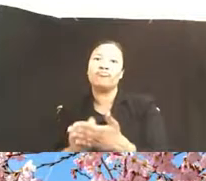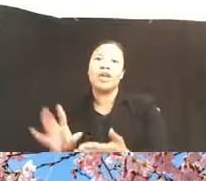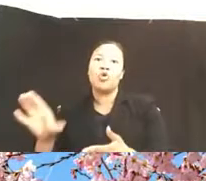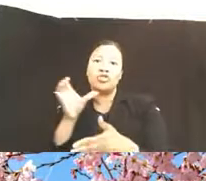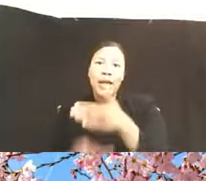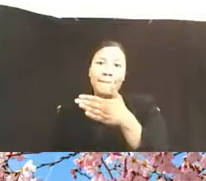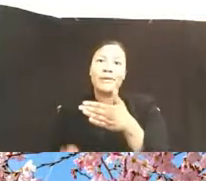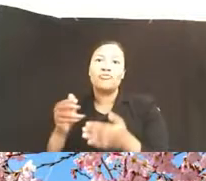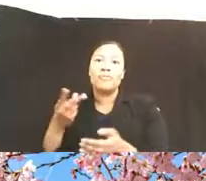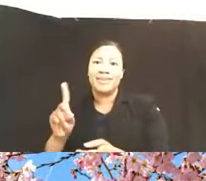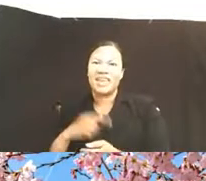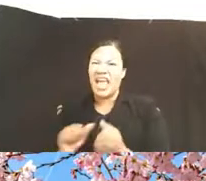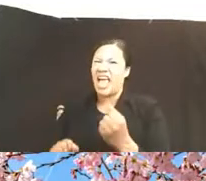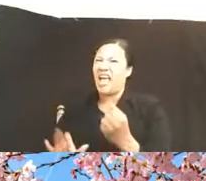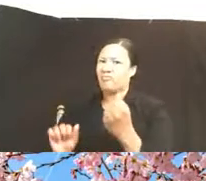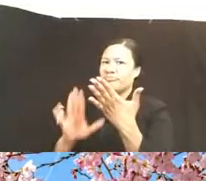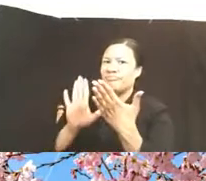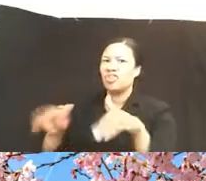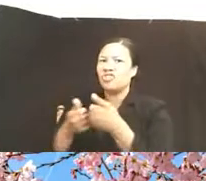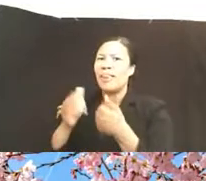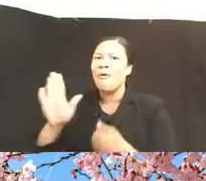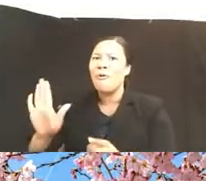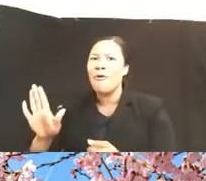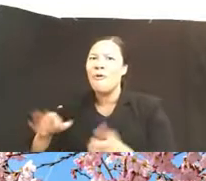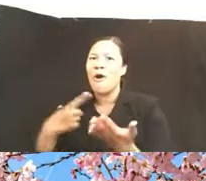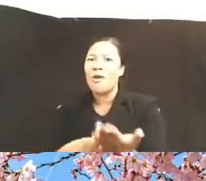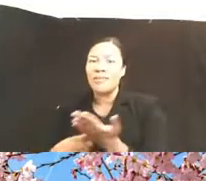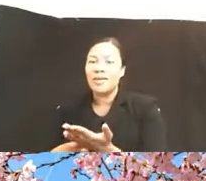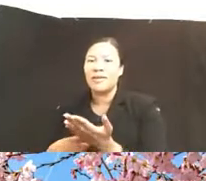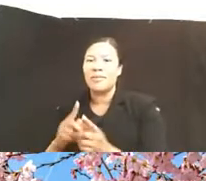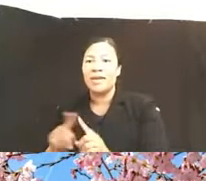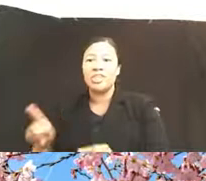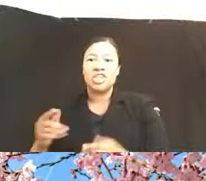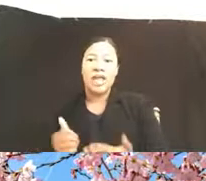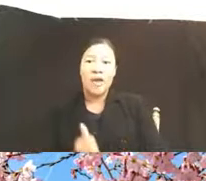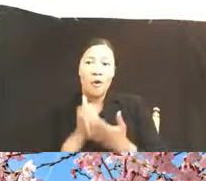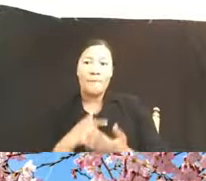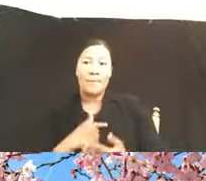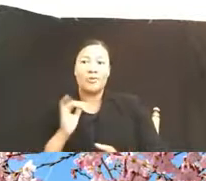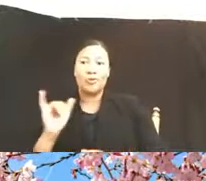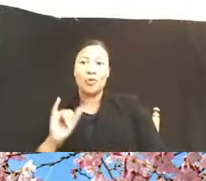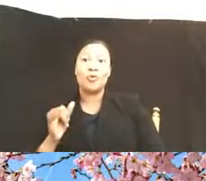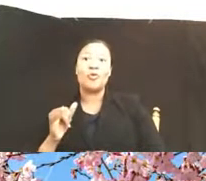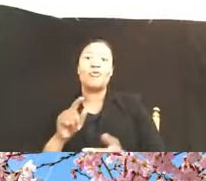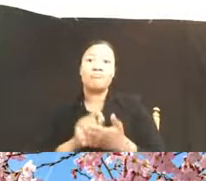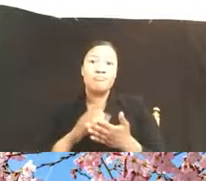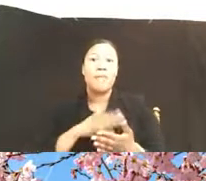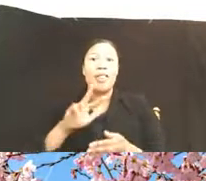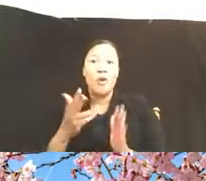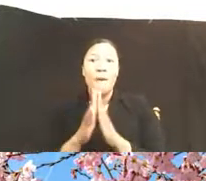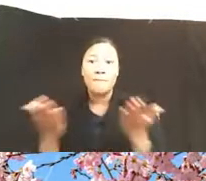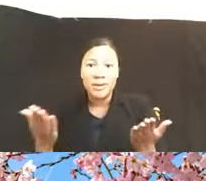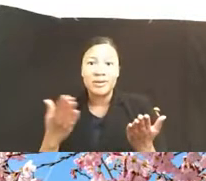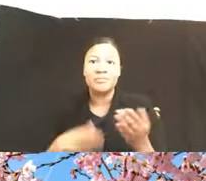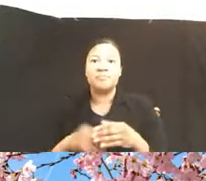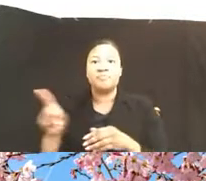her arguments, she in turn helped me with my third book, with making sense of field research, poking holes in